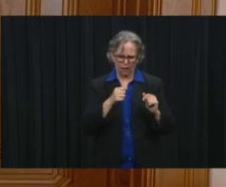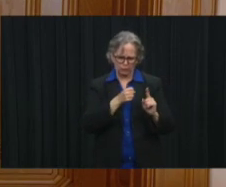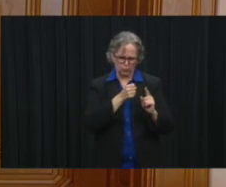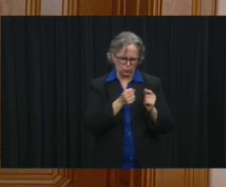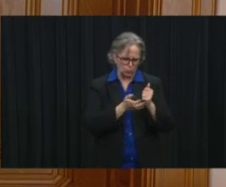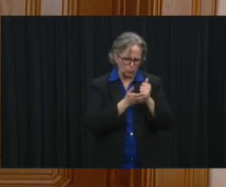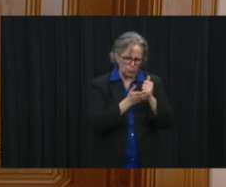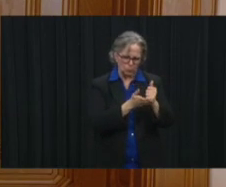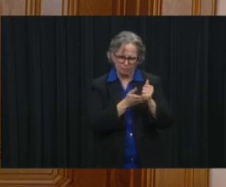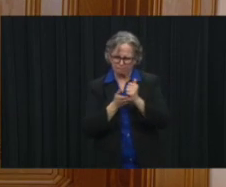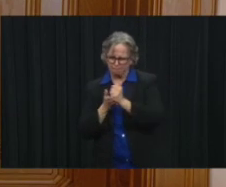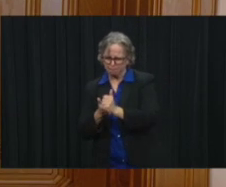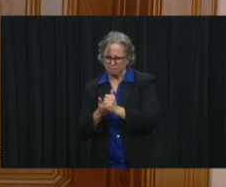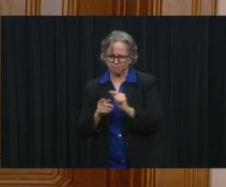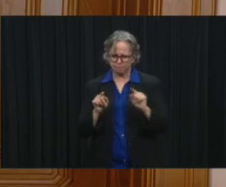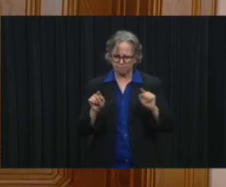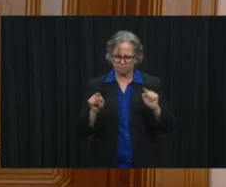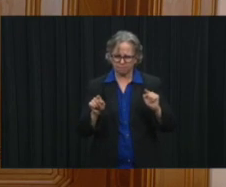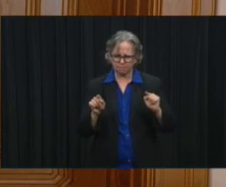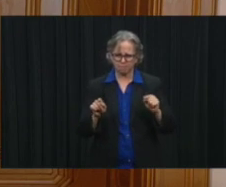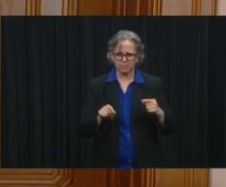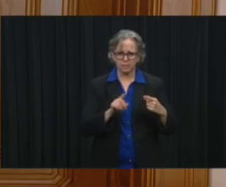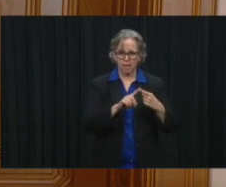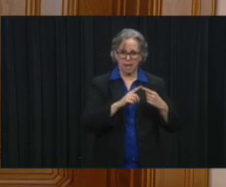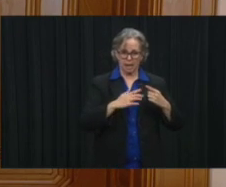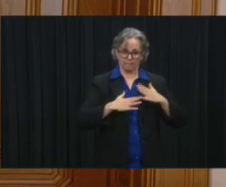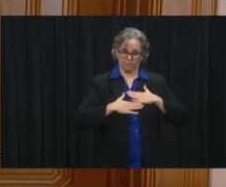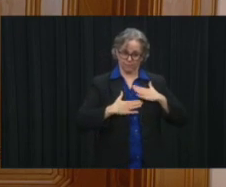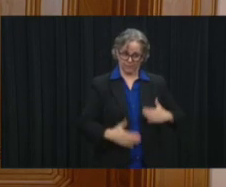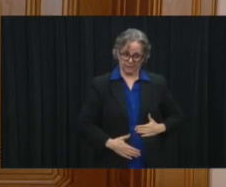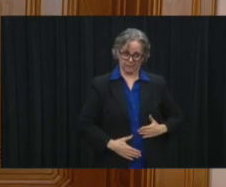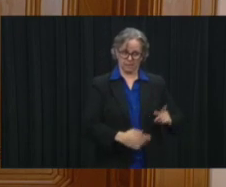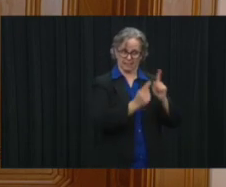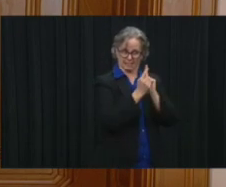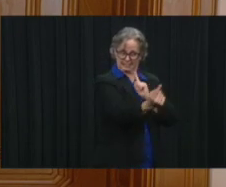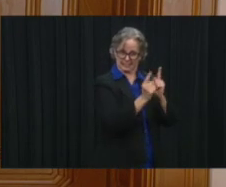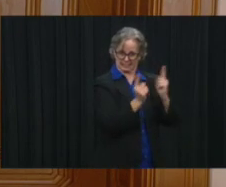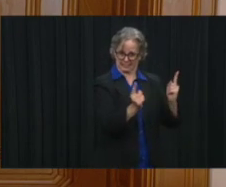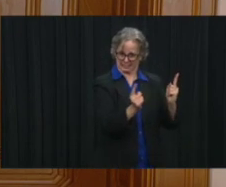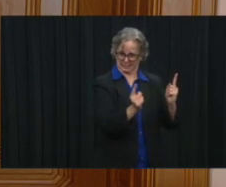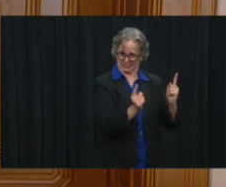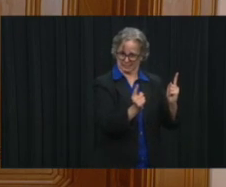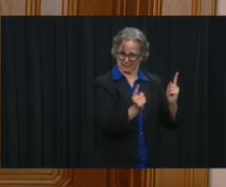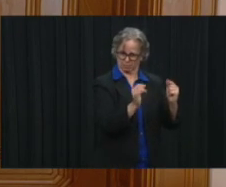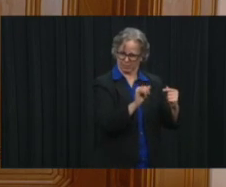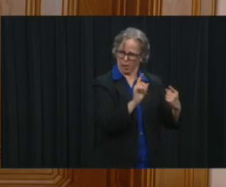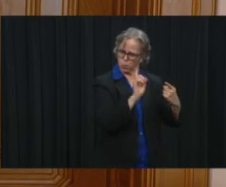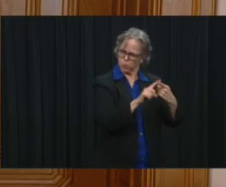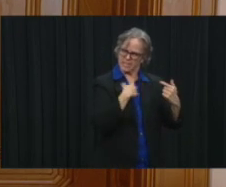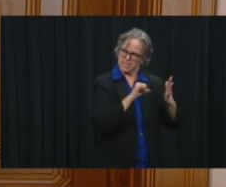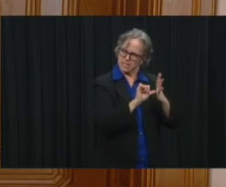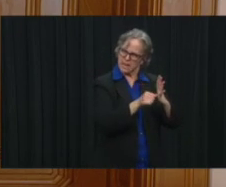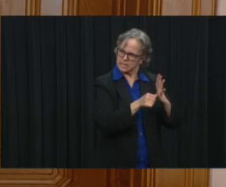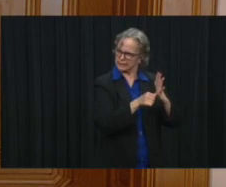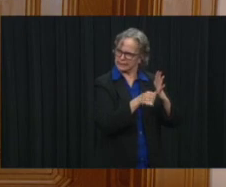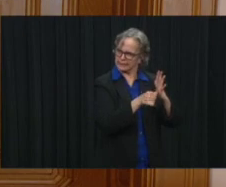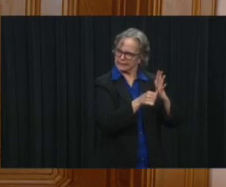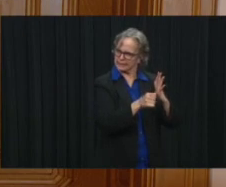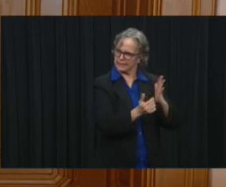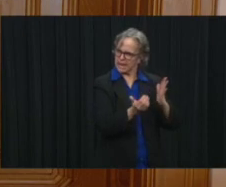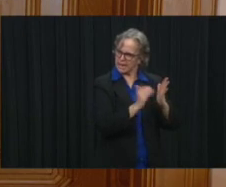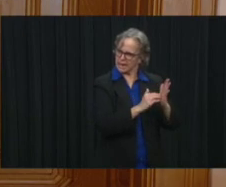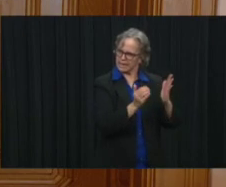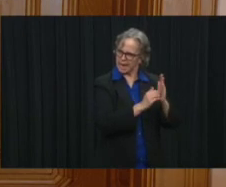distancing that Dr. Acton and I and the Lieutenant Governor talk about so much. I'm sure people are kind of sick of thinking